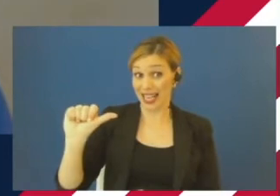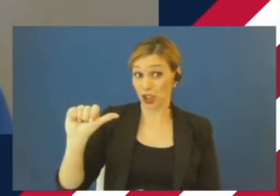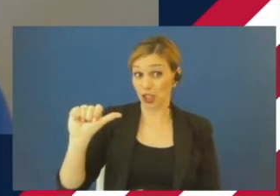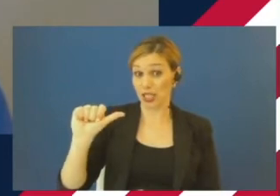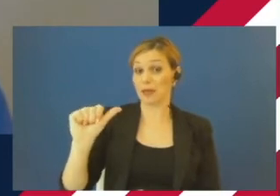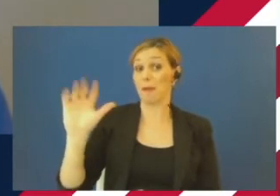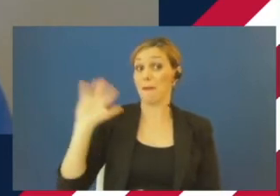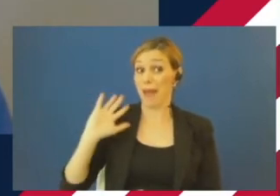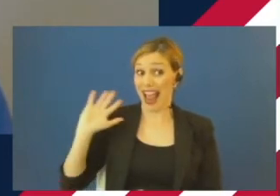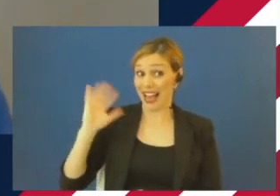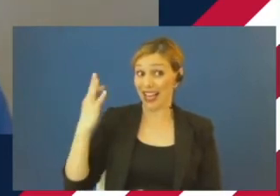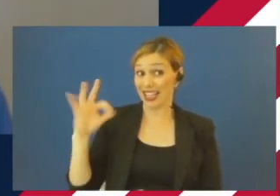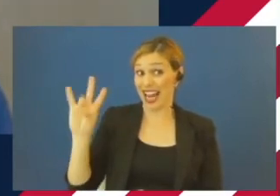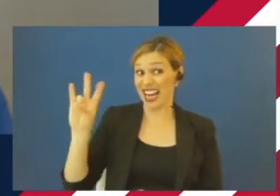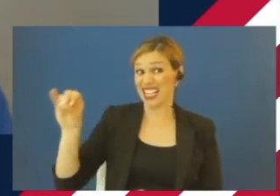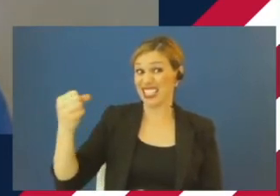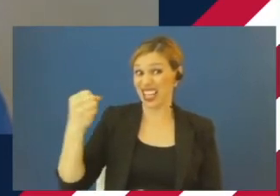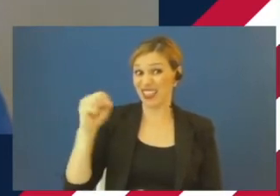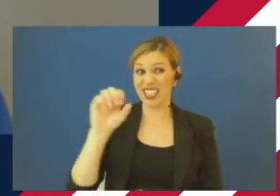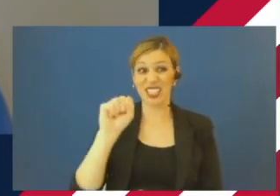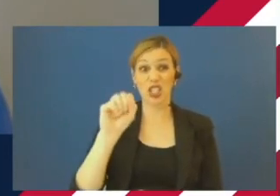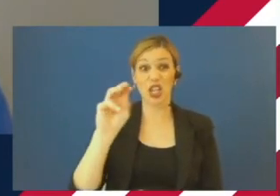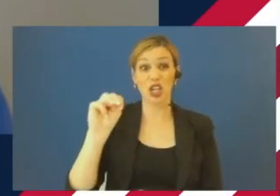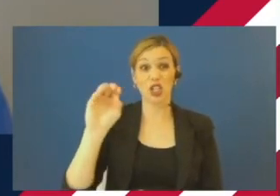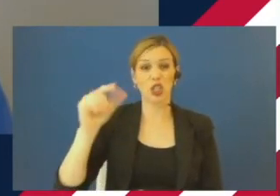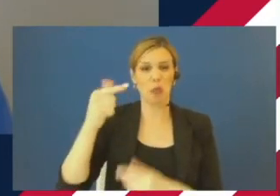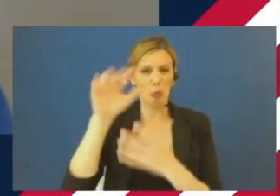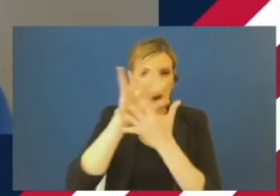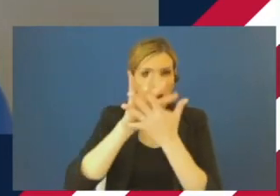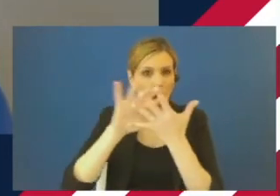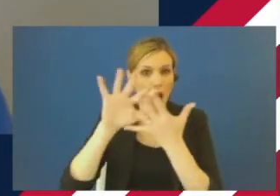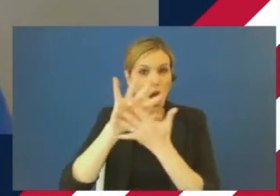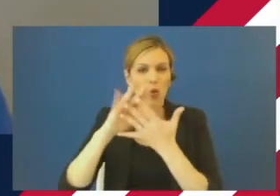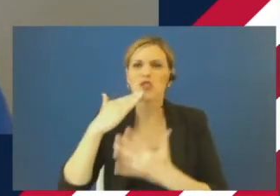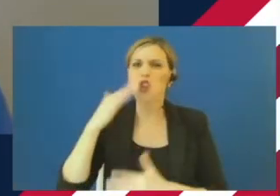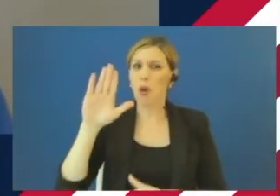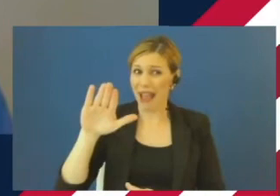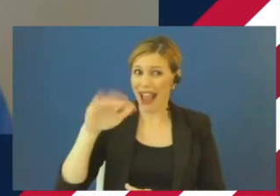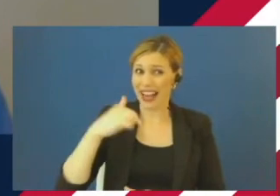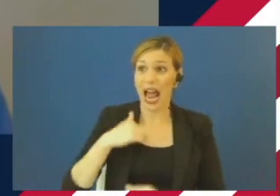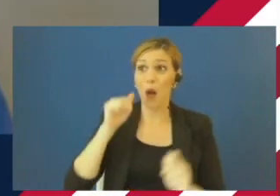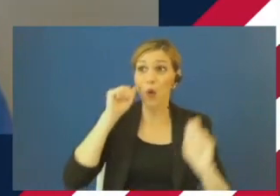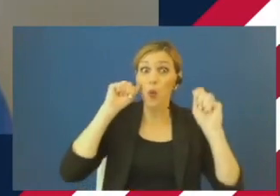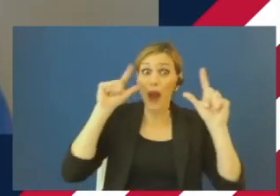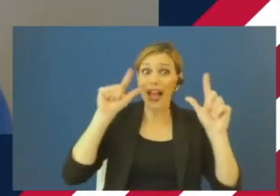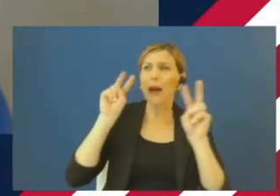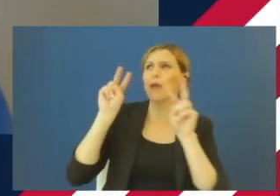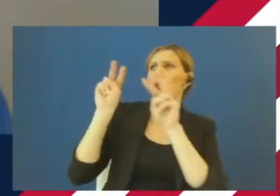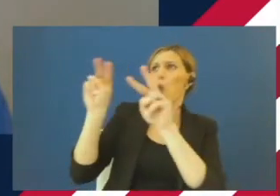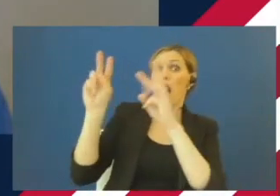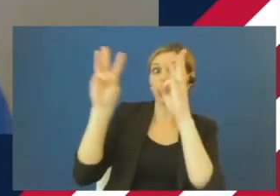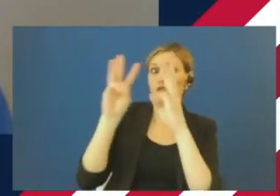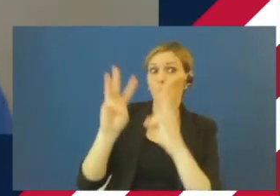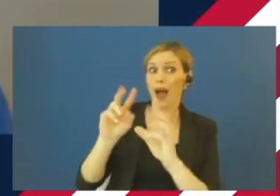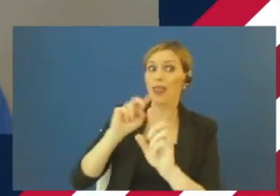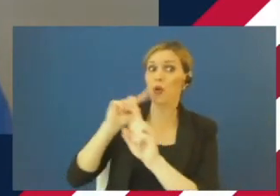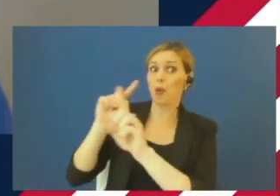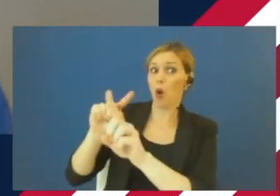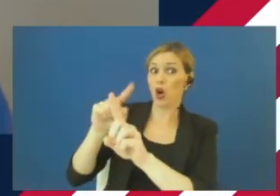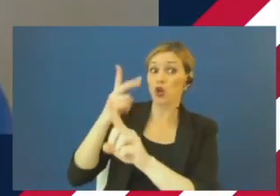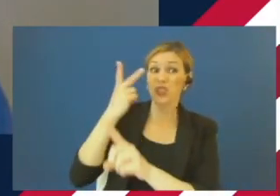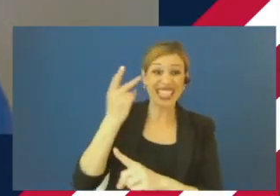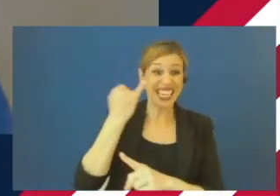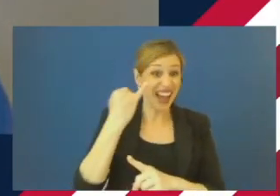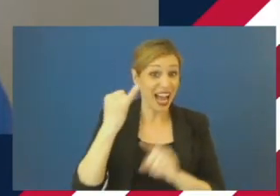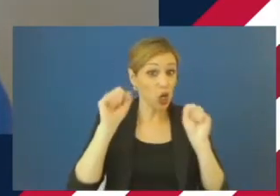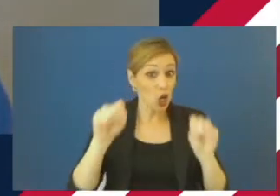smog was so bad that as a child we used to have to wake up and watch the weather report to see if we were allowed to play that day outside. And the